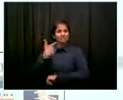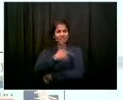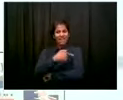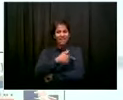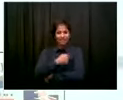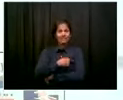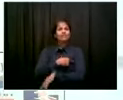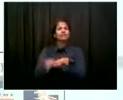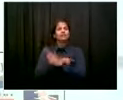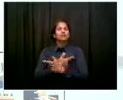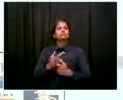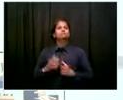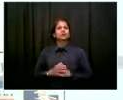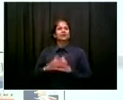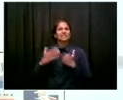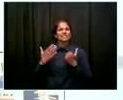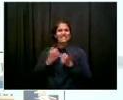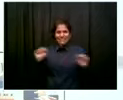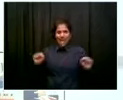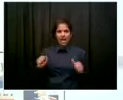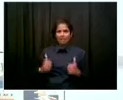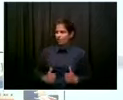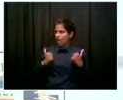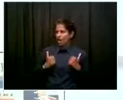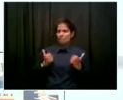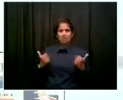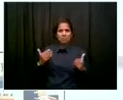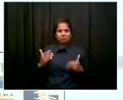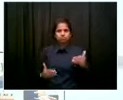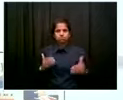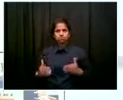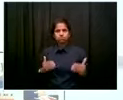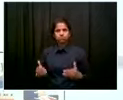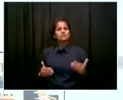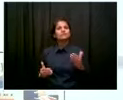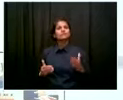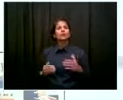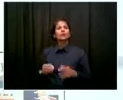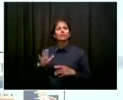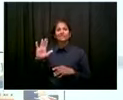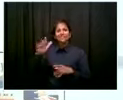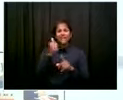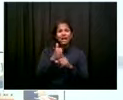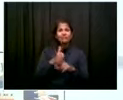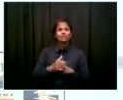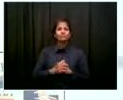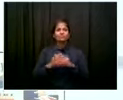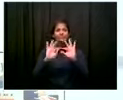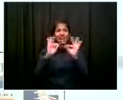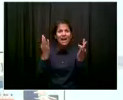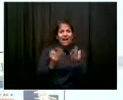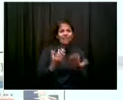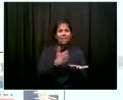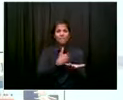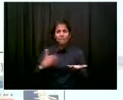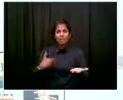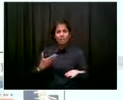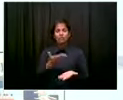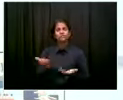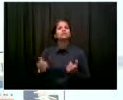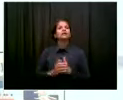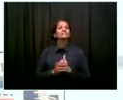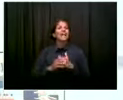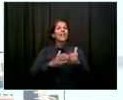so uh you know for yourself for your family members for your neighbors for our city um vaccination is the key